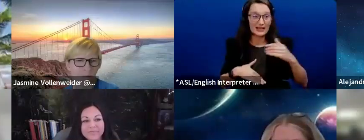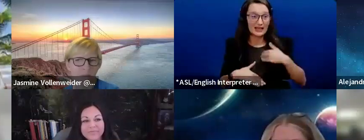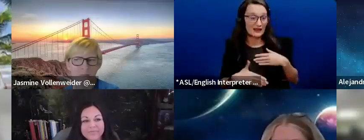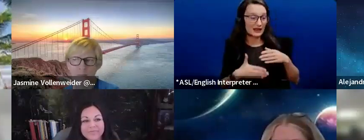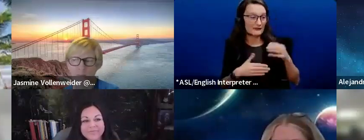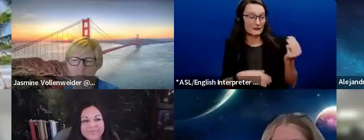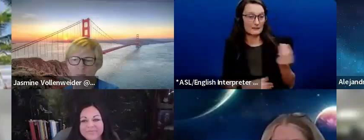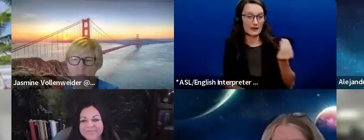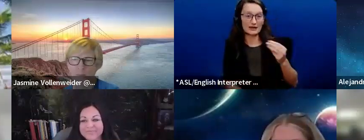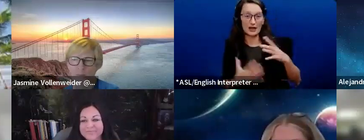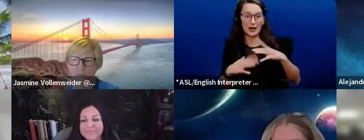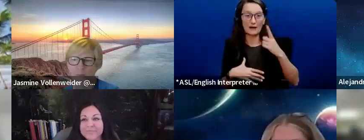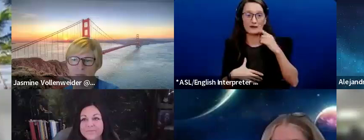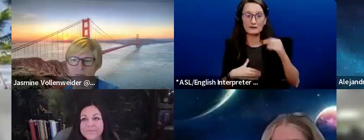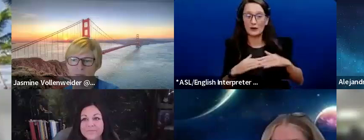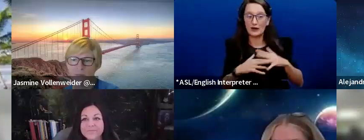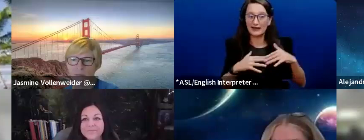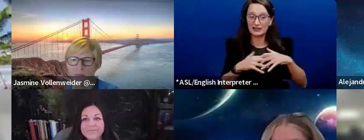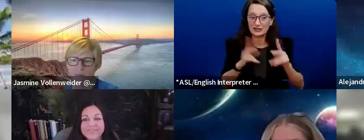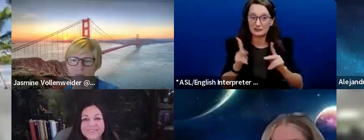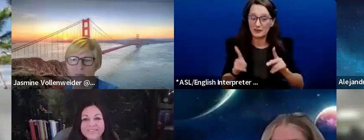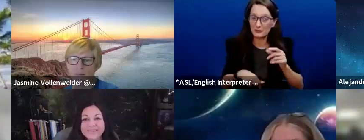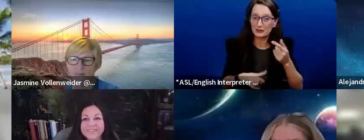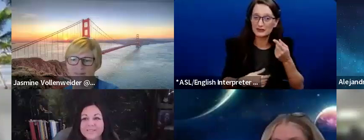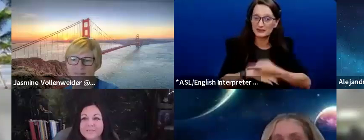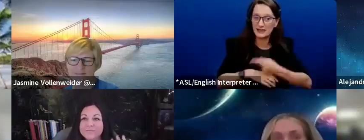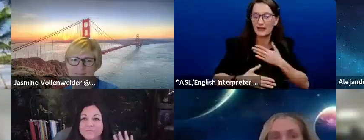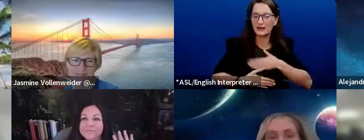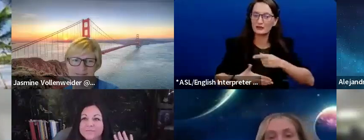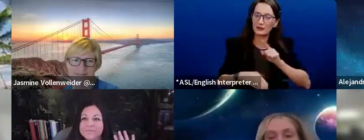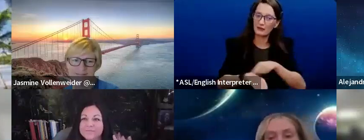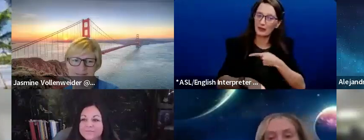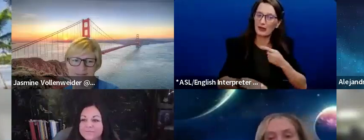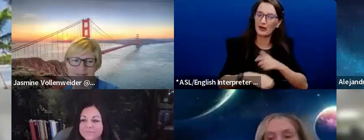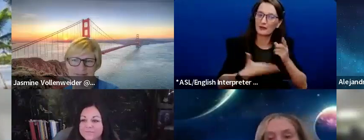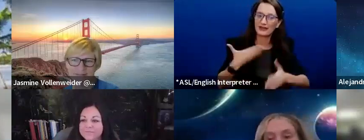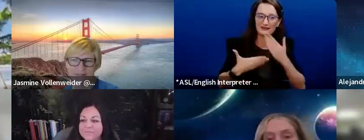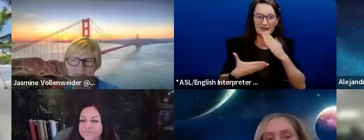Peoples Day, I hope you have a great long weekend. And thank you all so much for coming. Bye-bye.